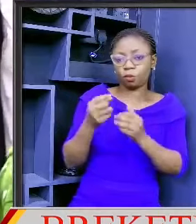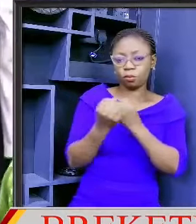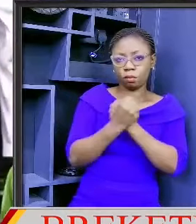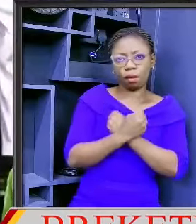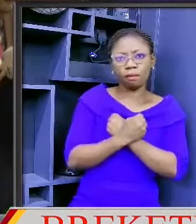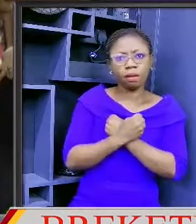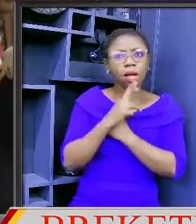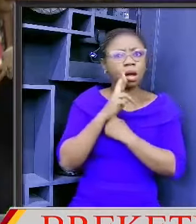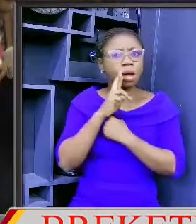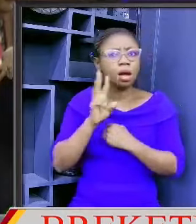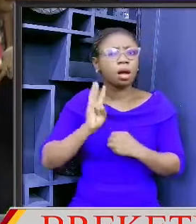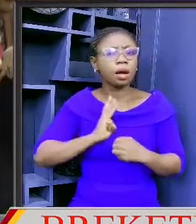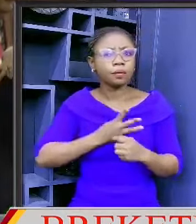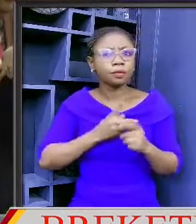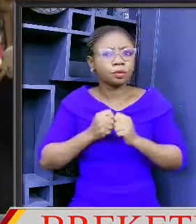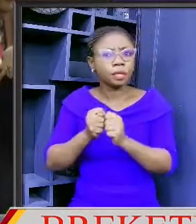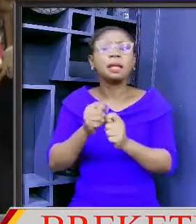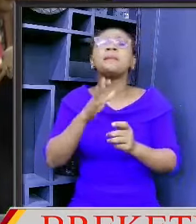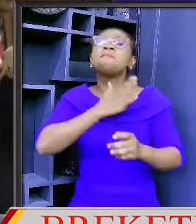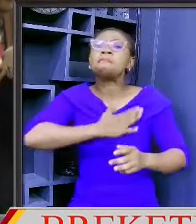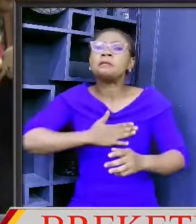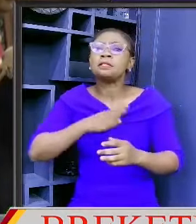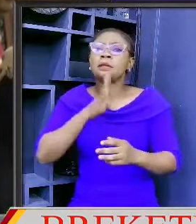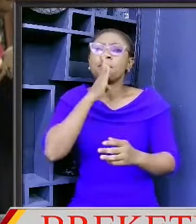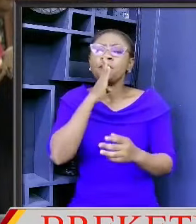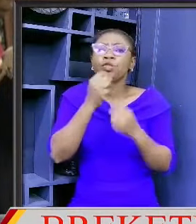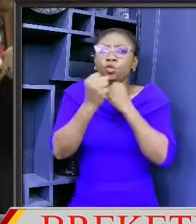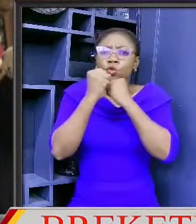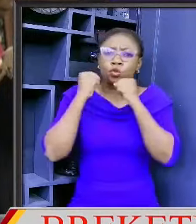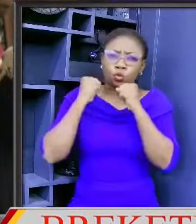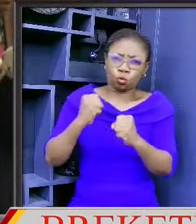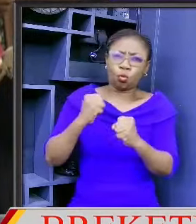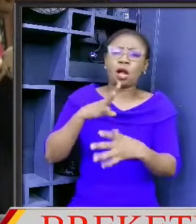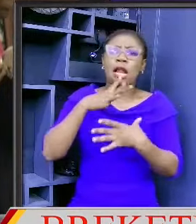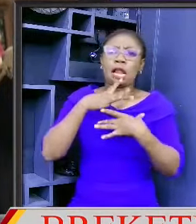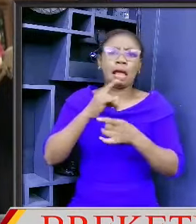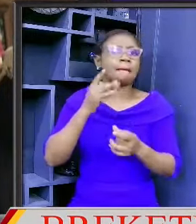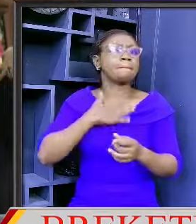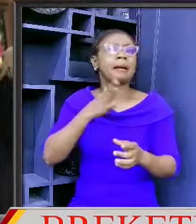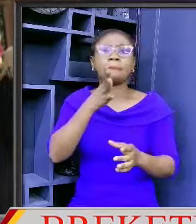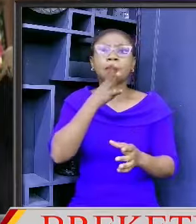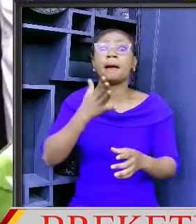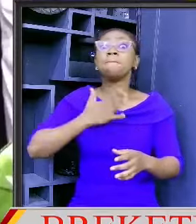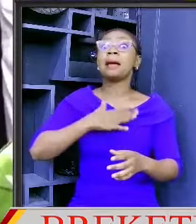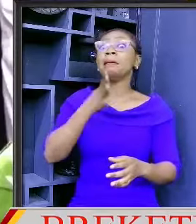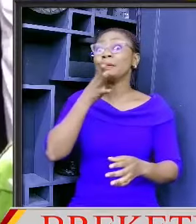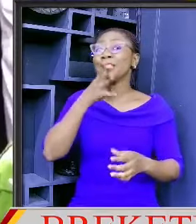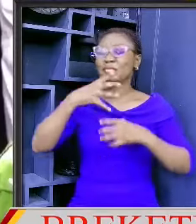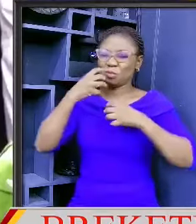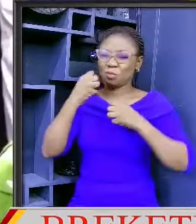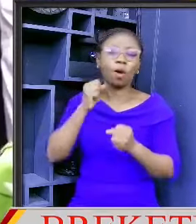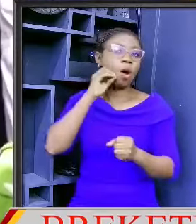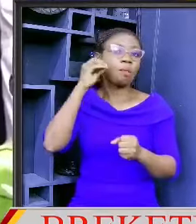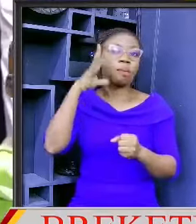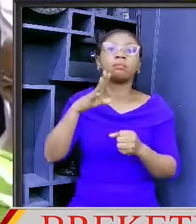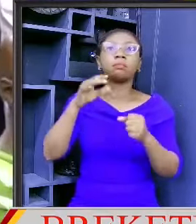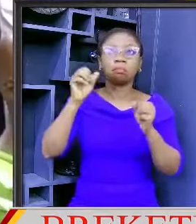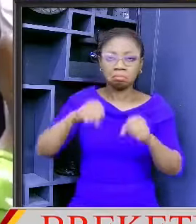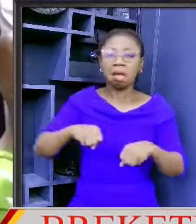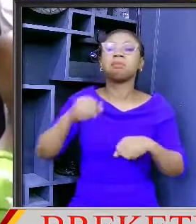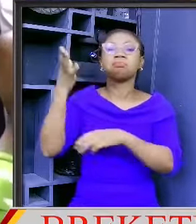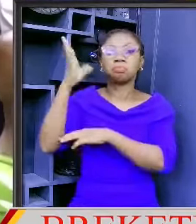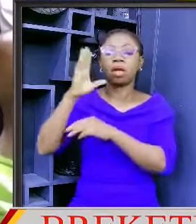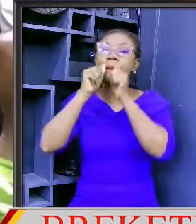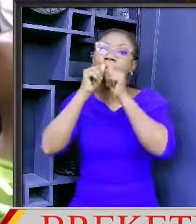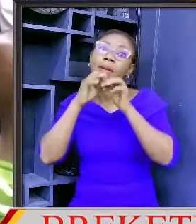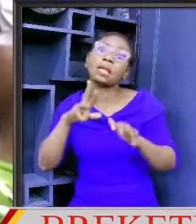together? Yes, sir. Madam, be strong like my yes, mother. Sir. Yes, sir. I am. My mother, na strong woman. May God yes, bless her. Amen. Me, where